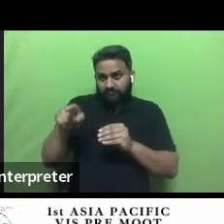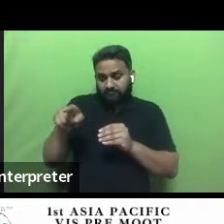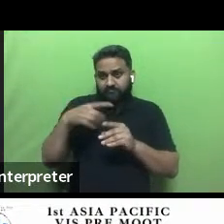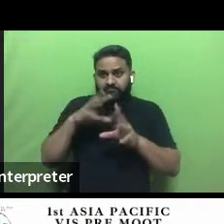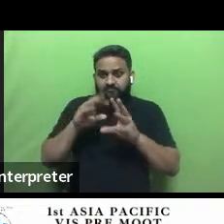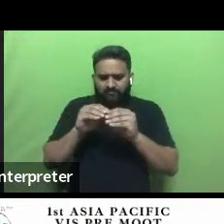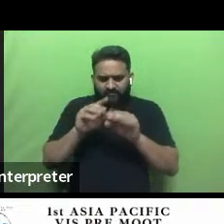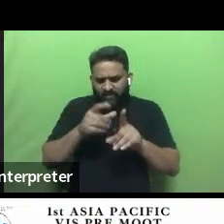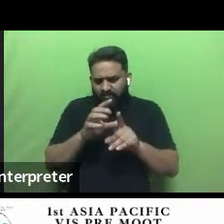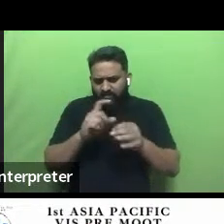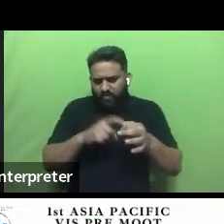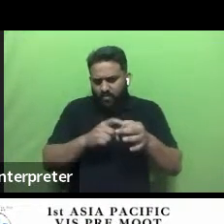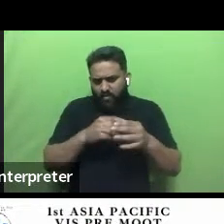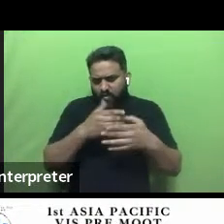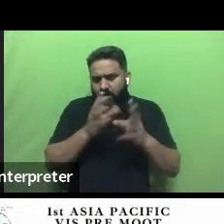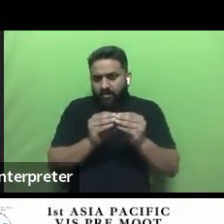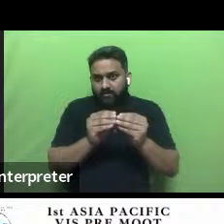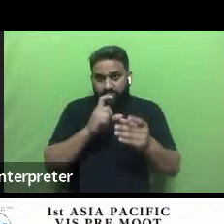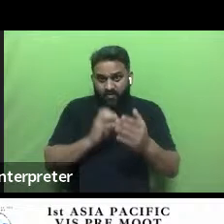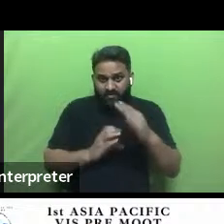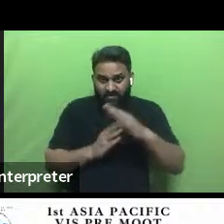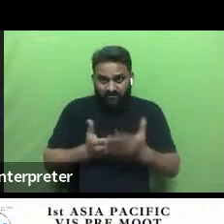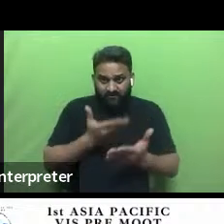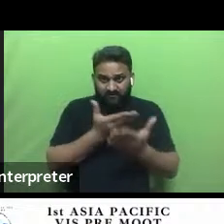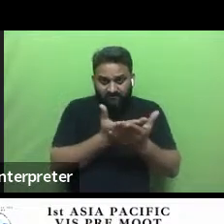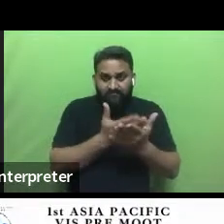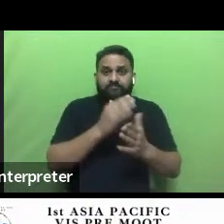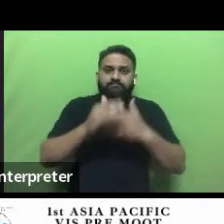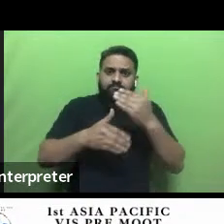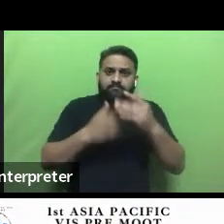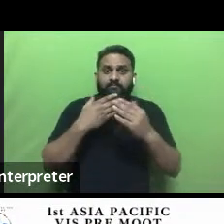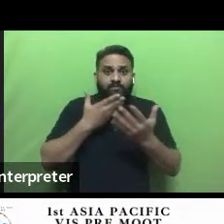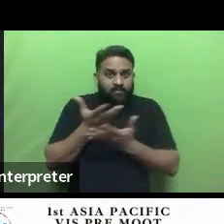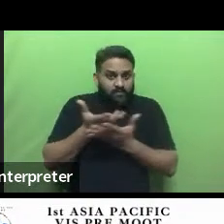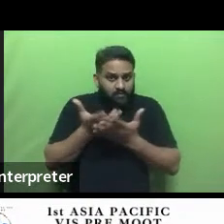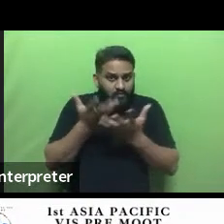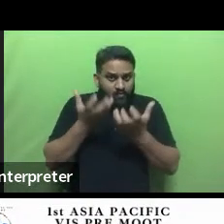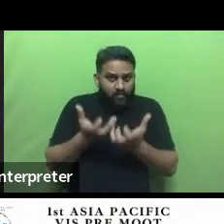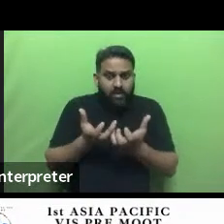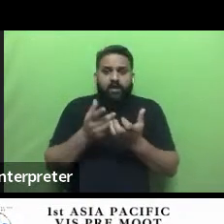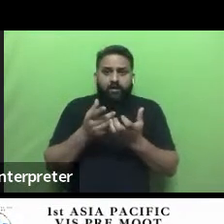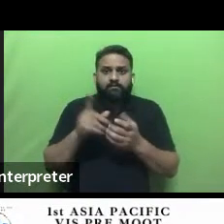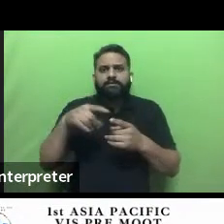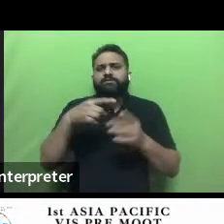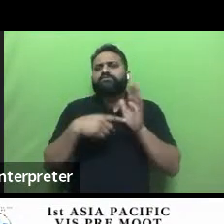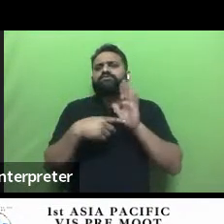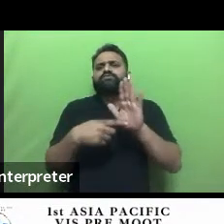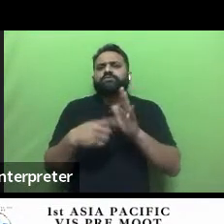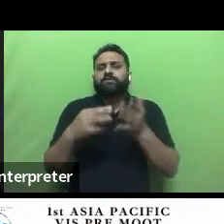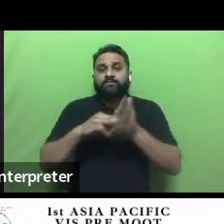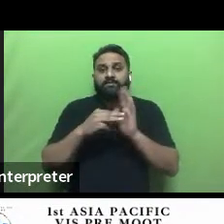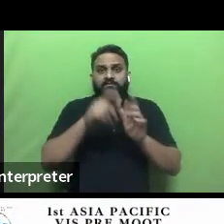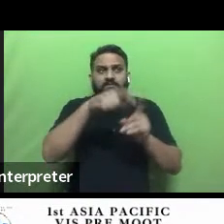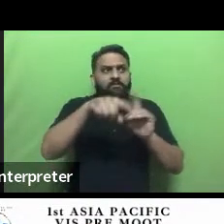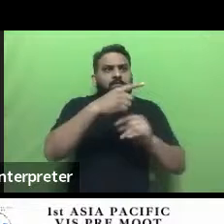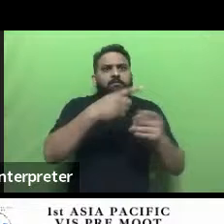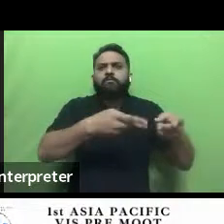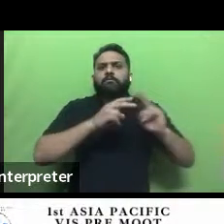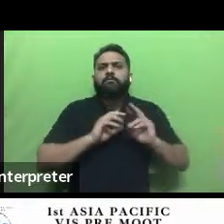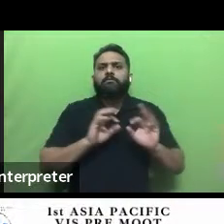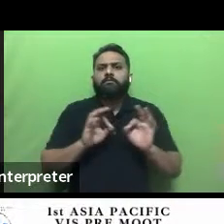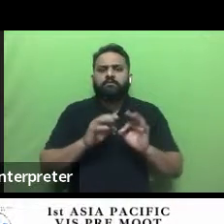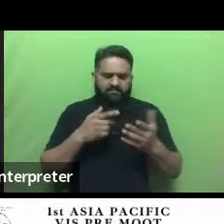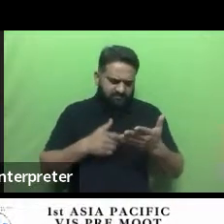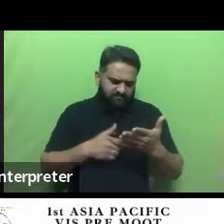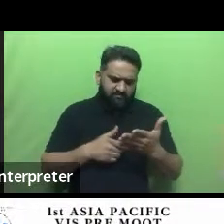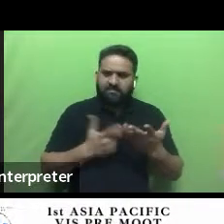implementation of the contract and further discussions, if any, thus demonstrating that the respondent did not intend necessarily for